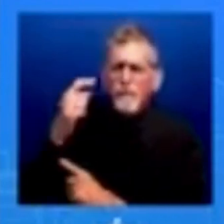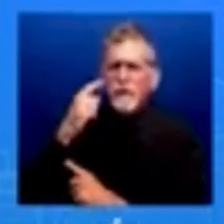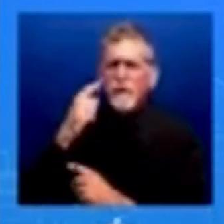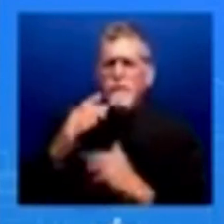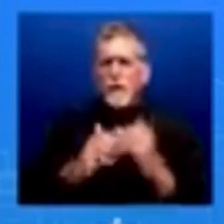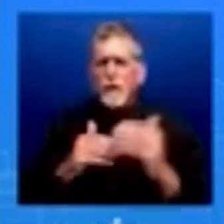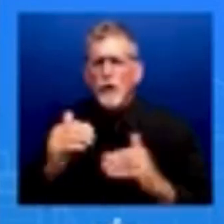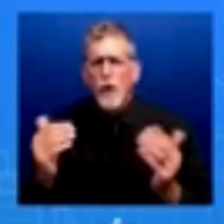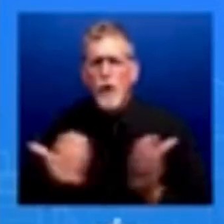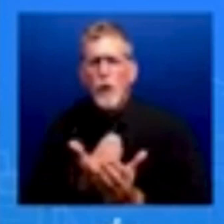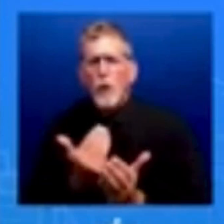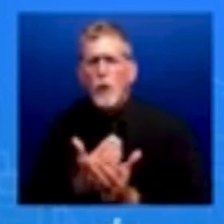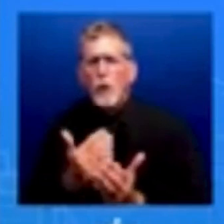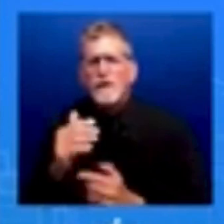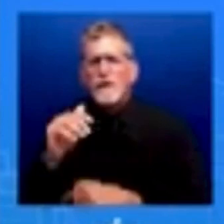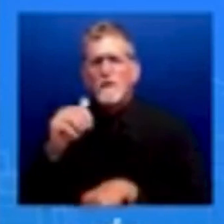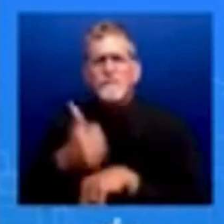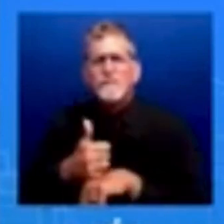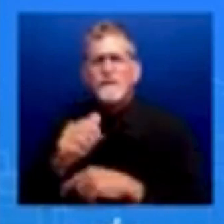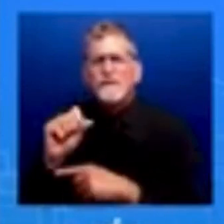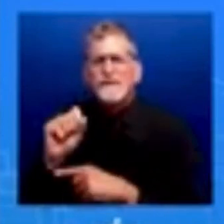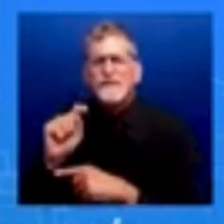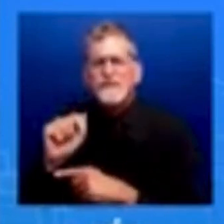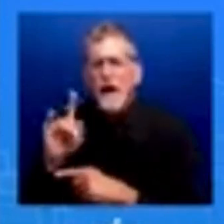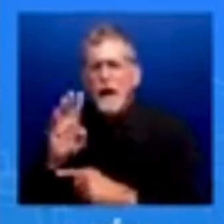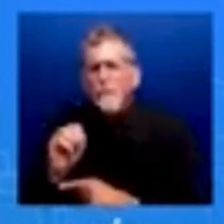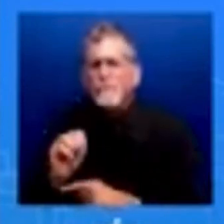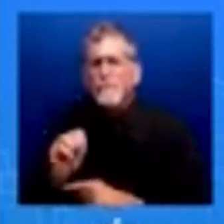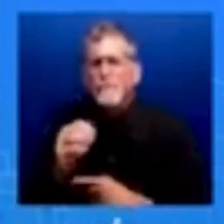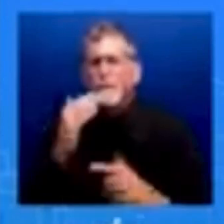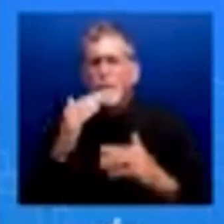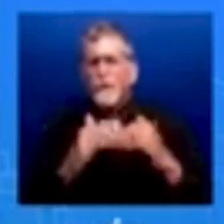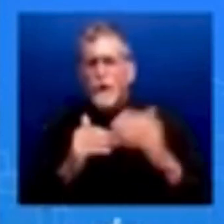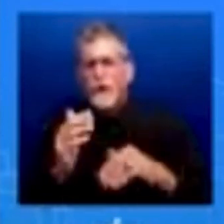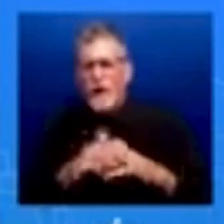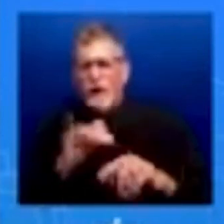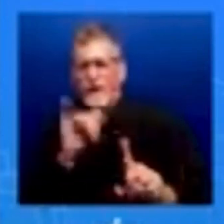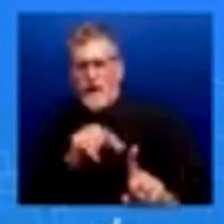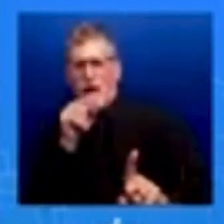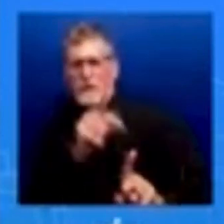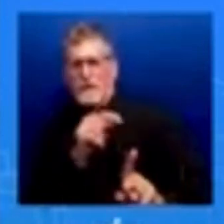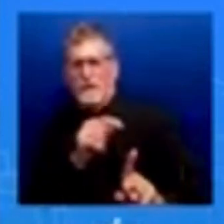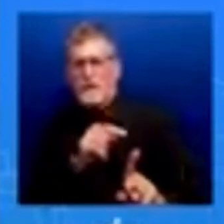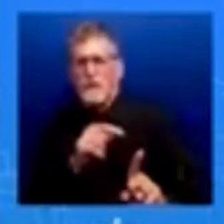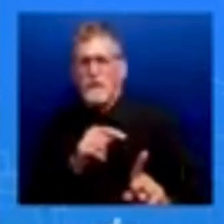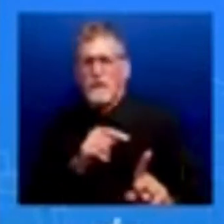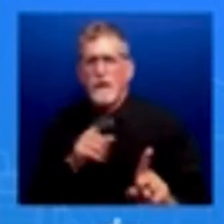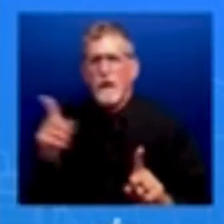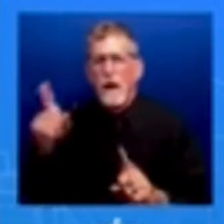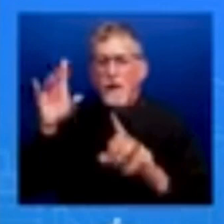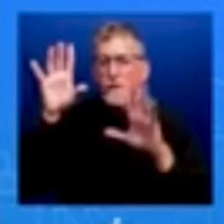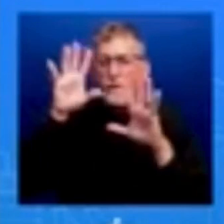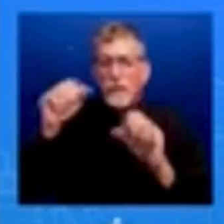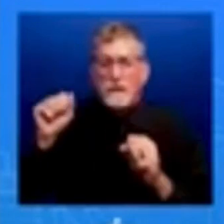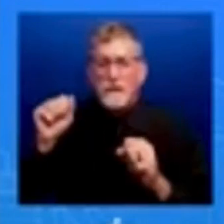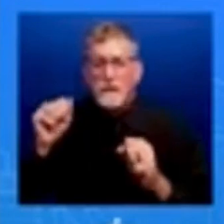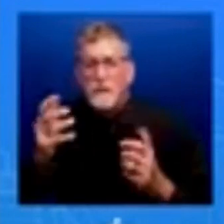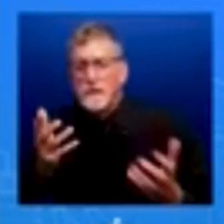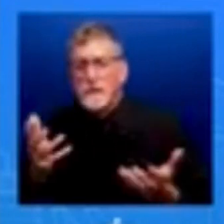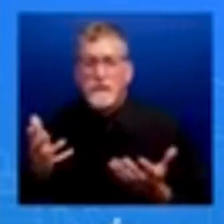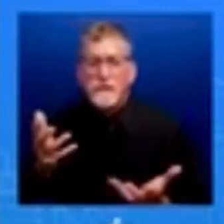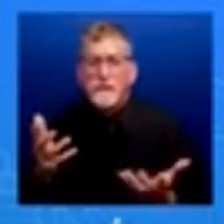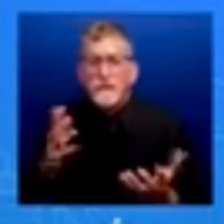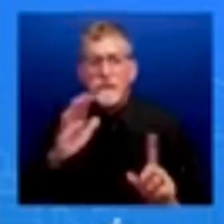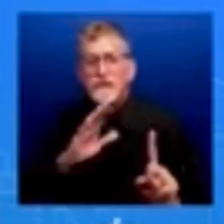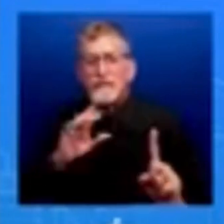building on that site. The president has waded into D.C. politics a few times over the last couple months. So yes, I know. You guys have reminded me of that many times. I'm